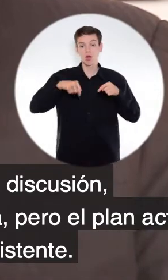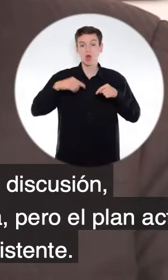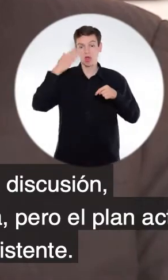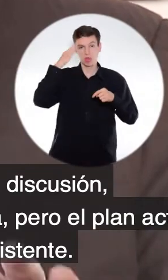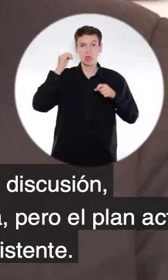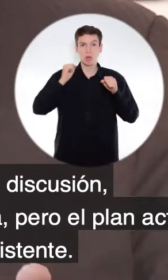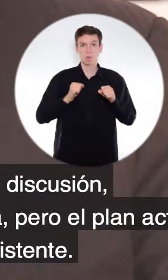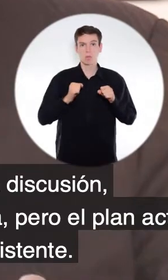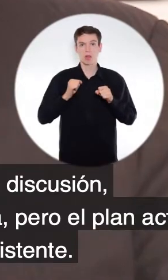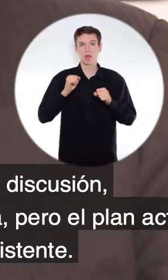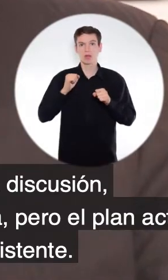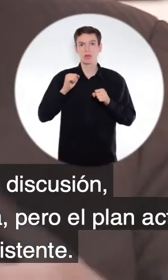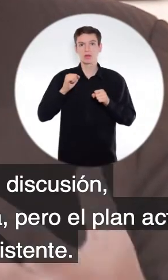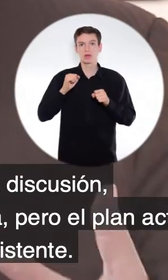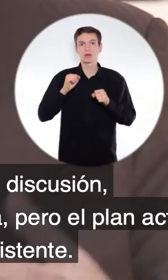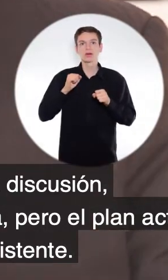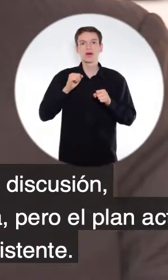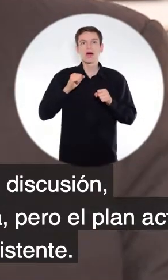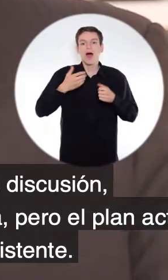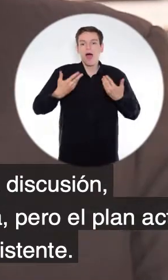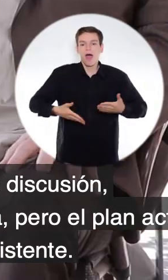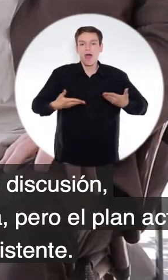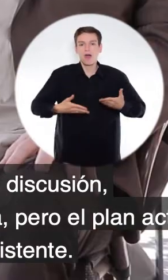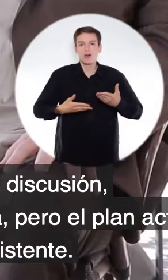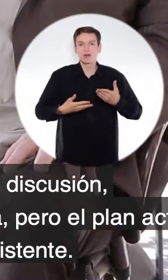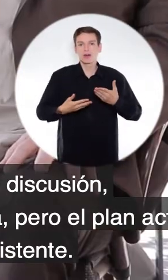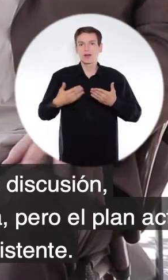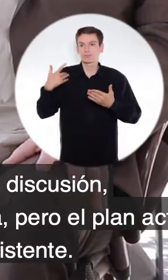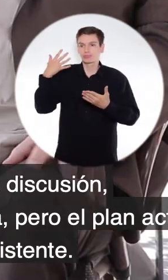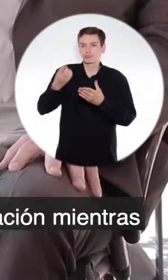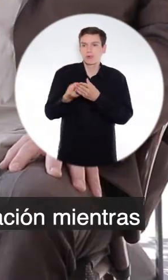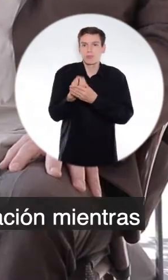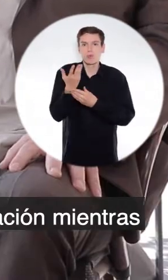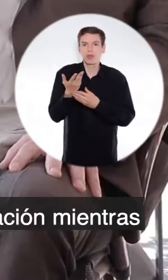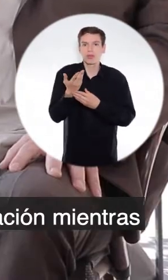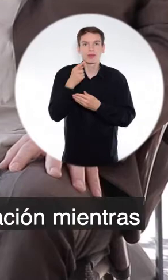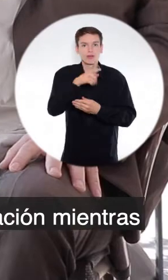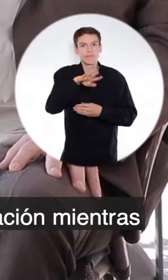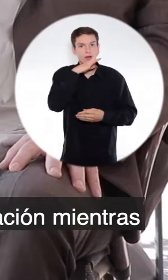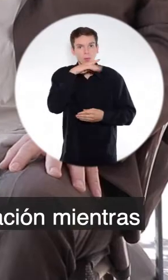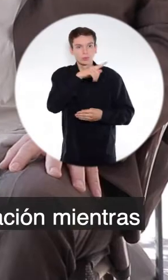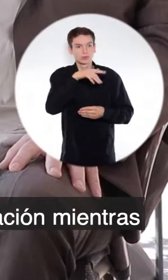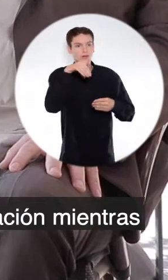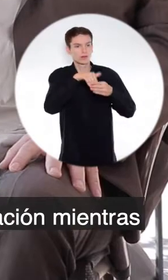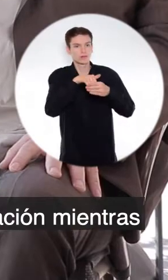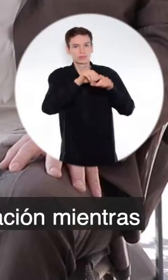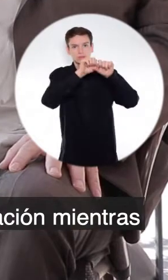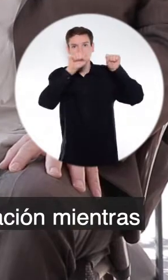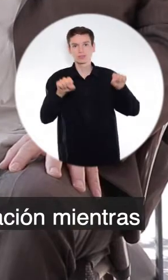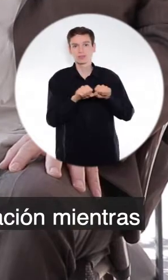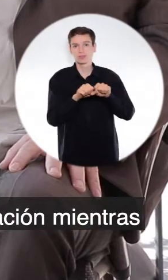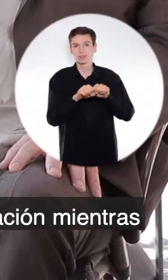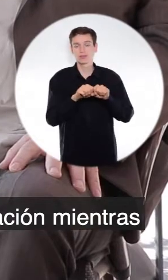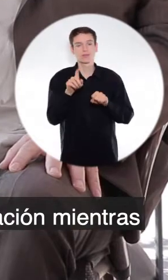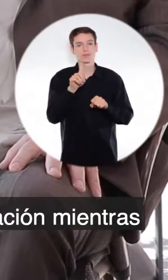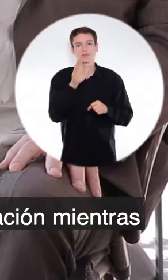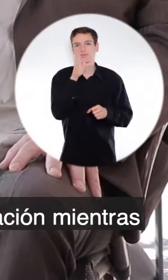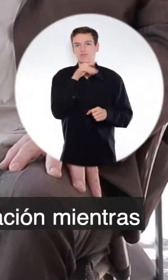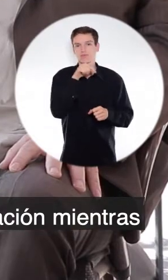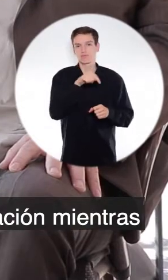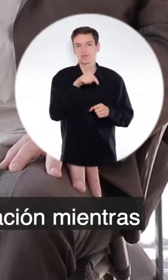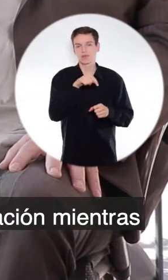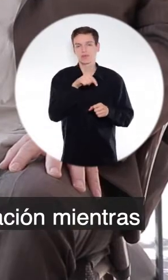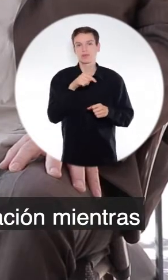current plan doesn't really talk much about this because you're using the existing electoral law. So, and while the constituent body is doing its